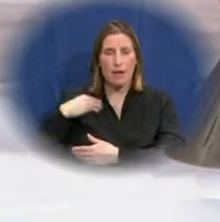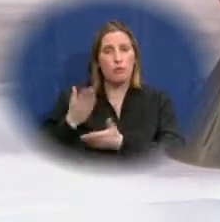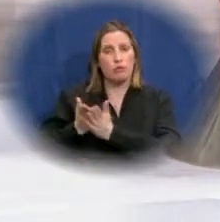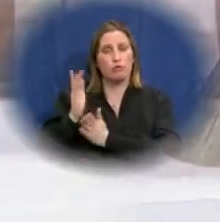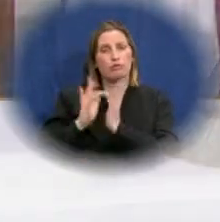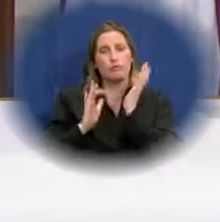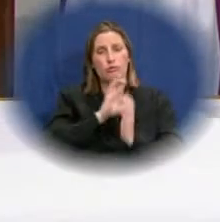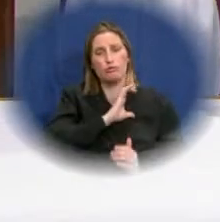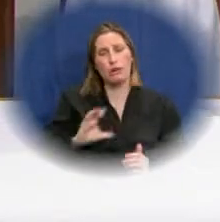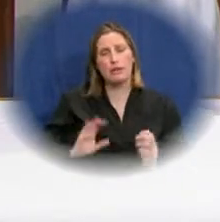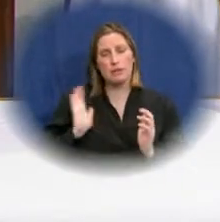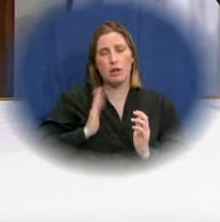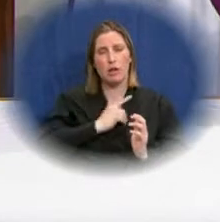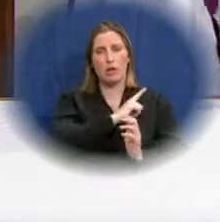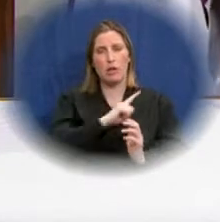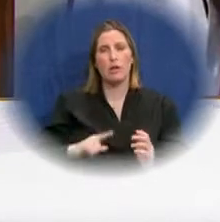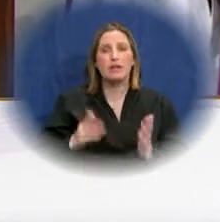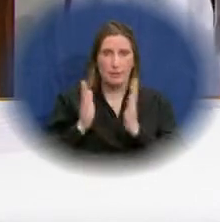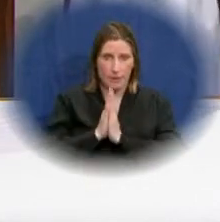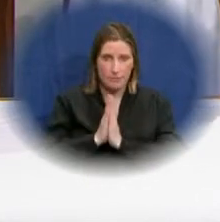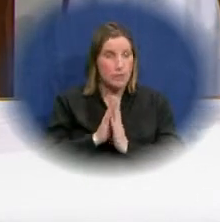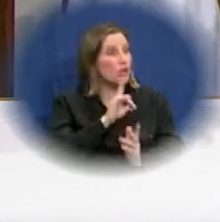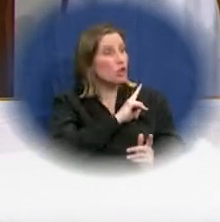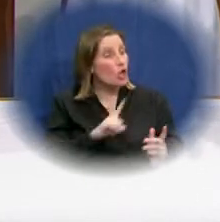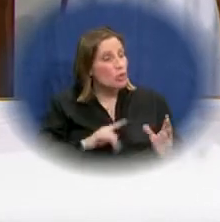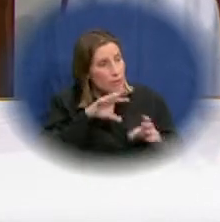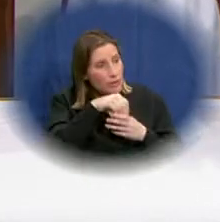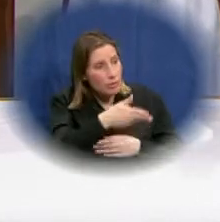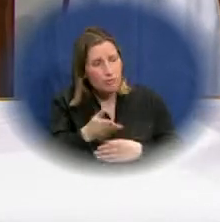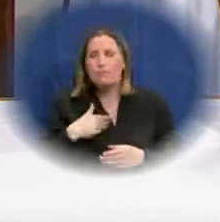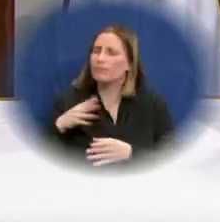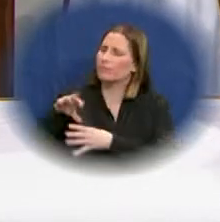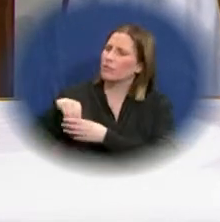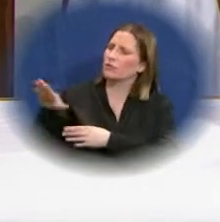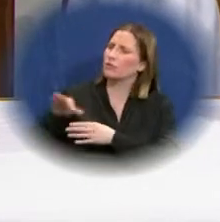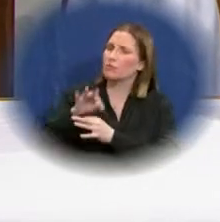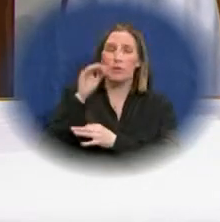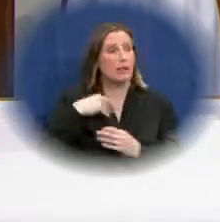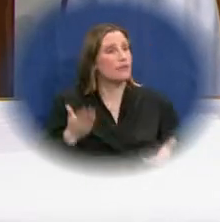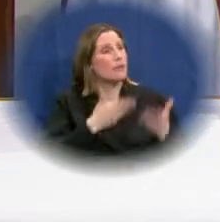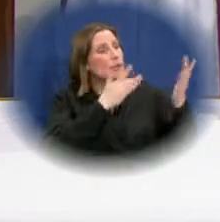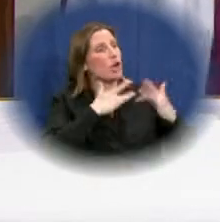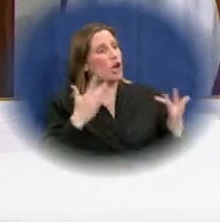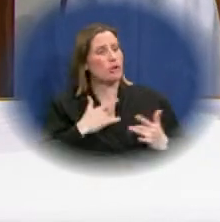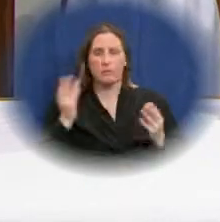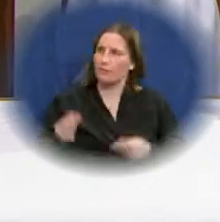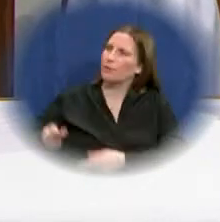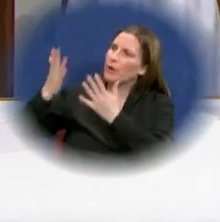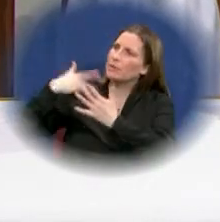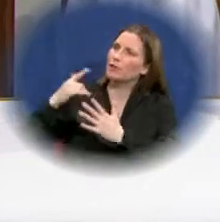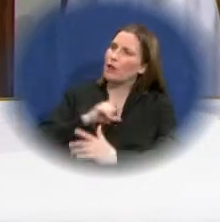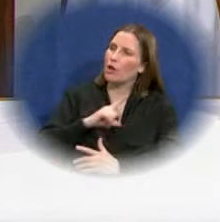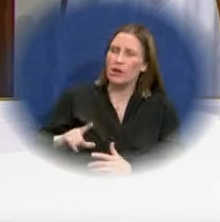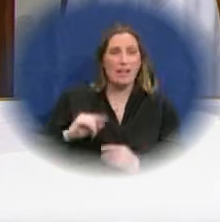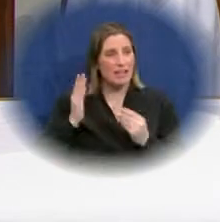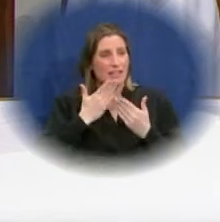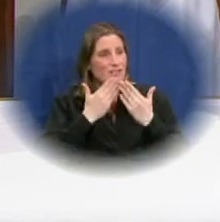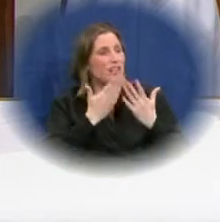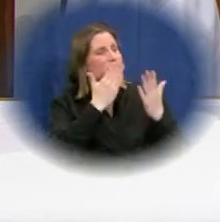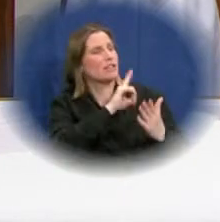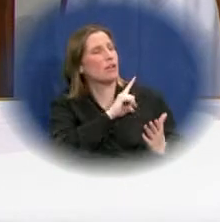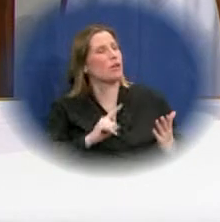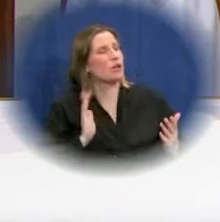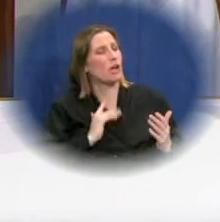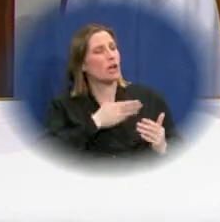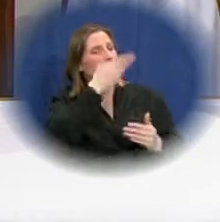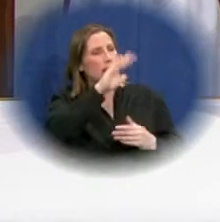Lord. Amen. The Lord be with you. And with your spirit. Lift up your hearts. We lift them up to the Lord. Let us give thanks to the Lord our